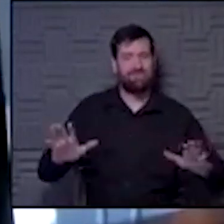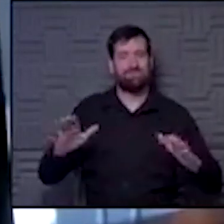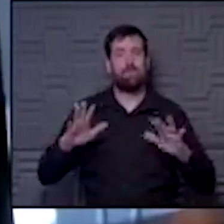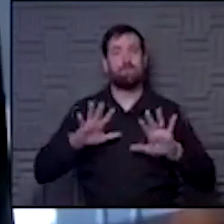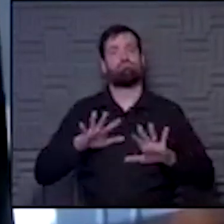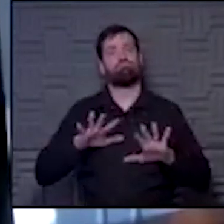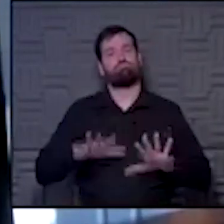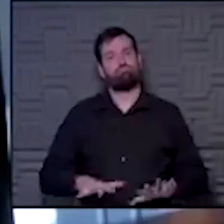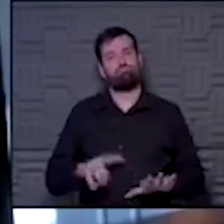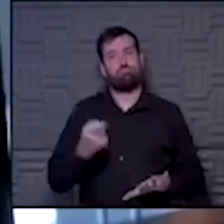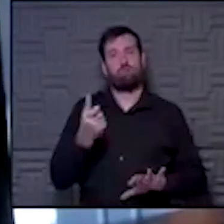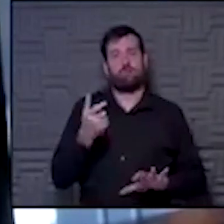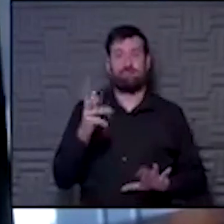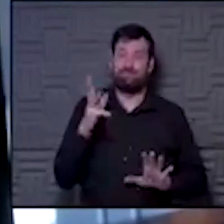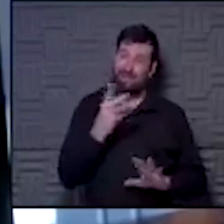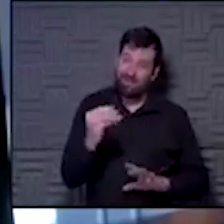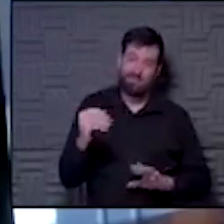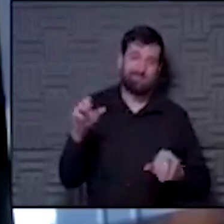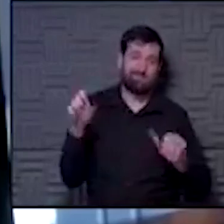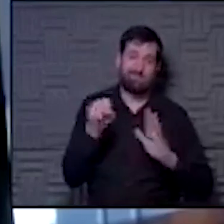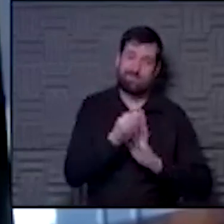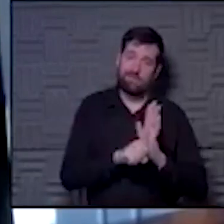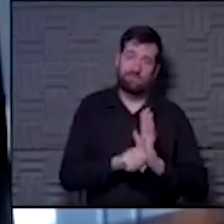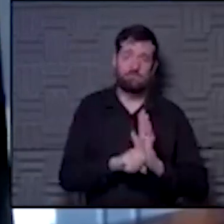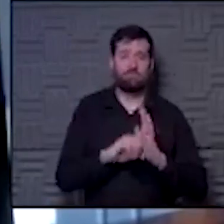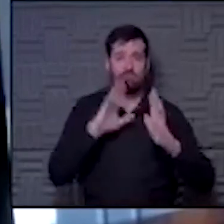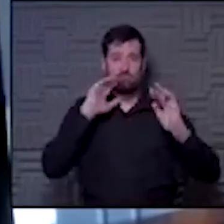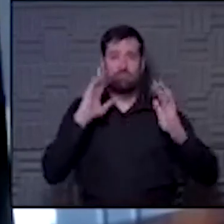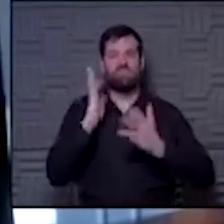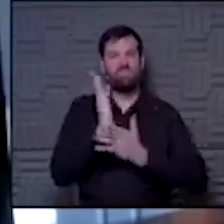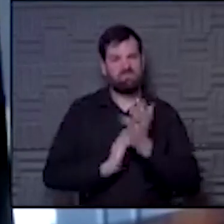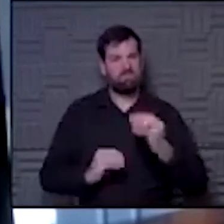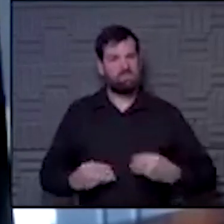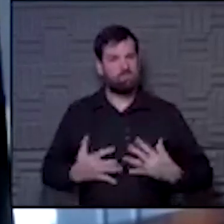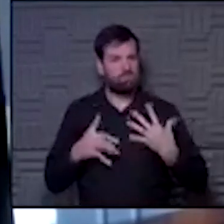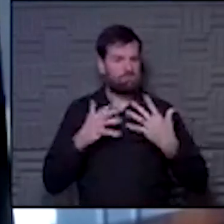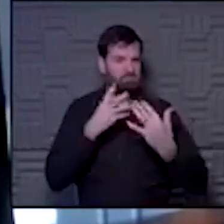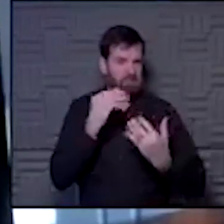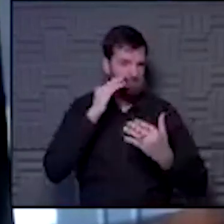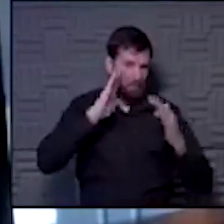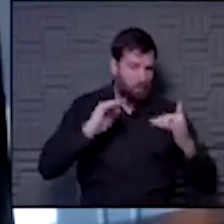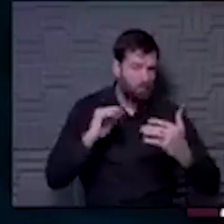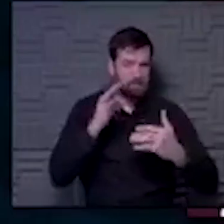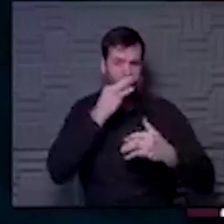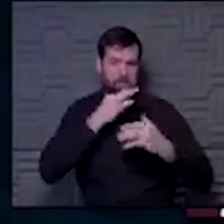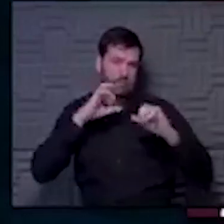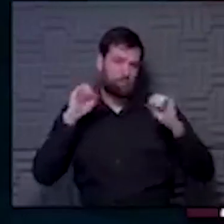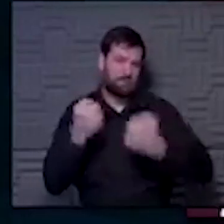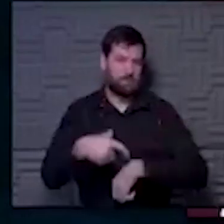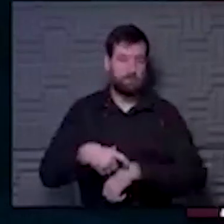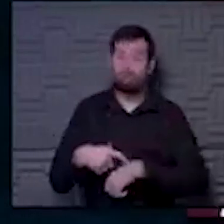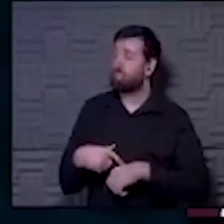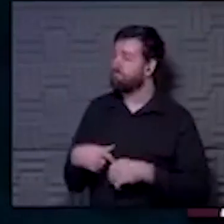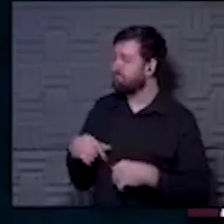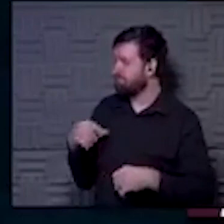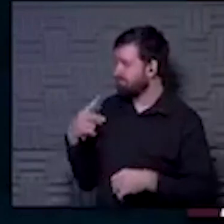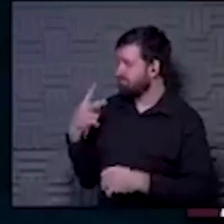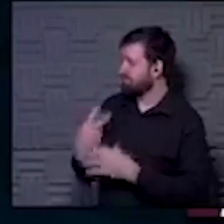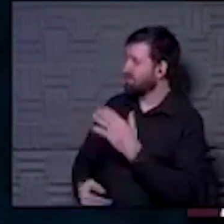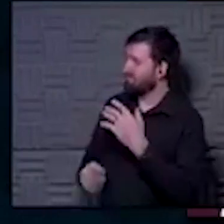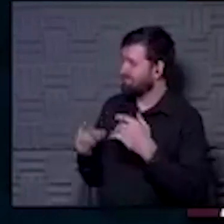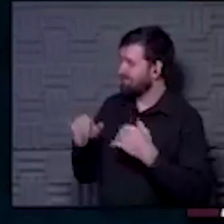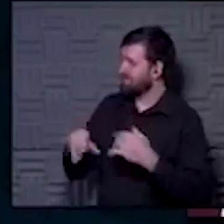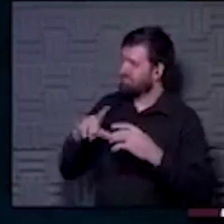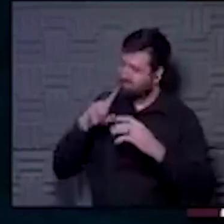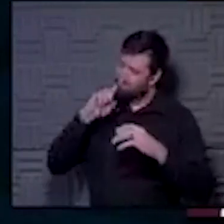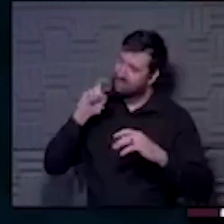for you and the entire state. And I hope that brings you some inspiration and some hope as we head into winter. And inspiration and hope often is what we've got